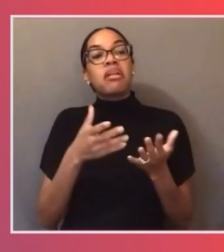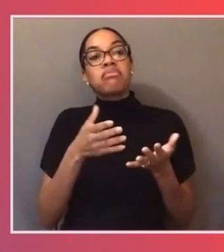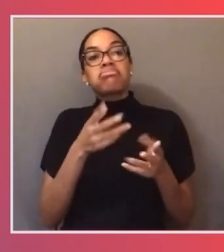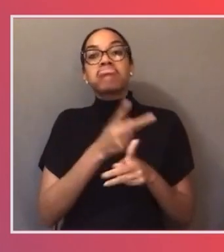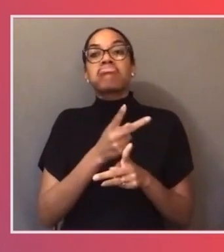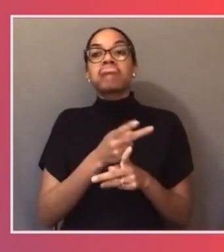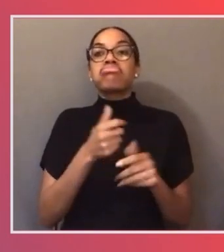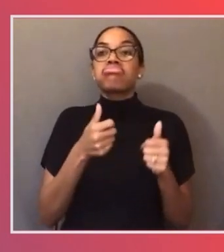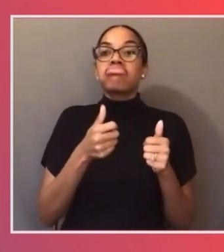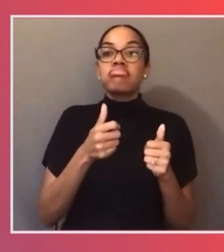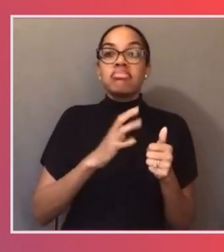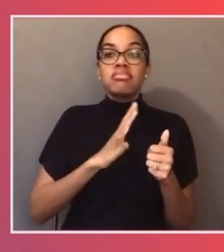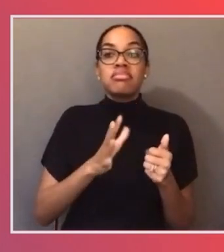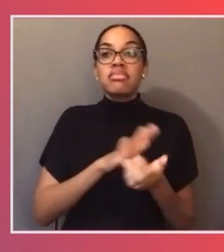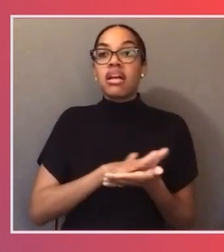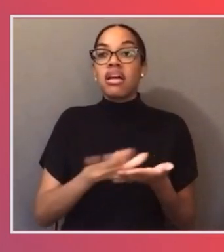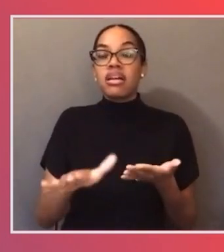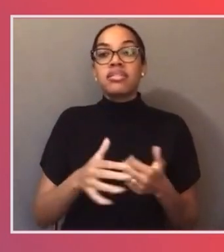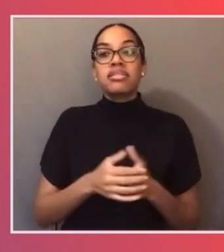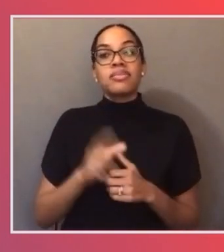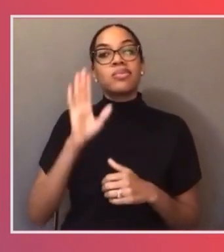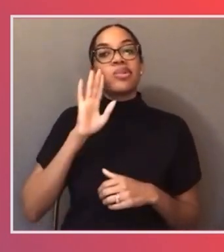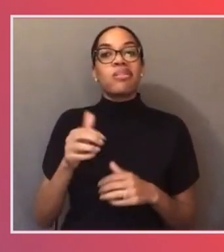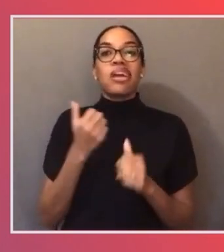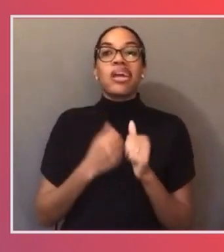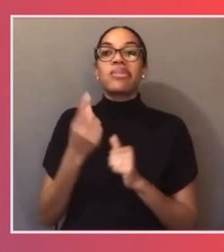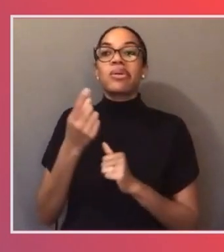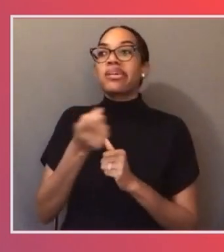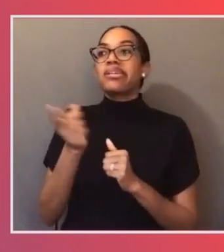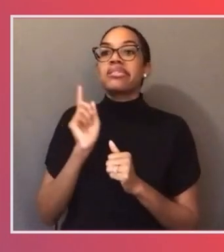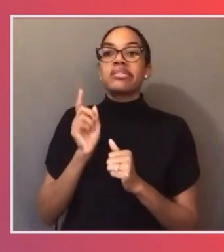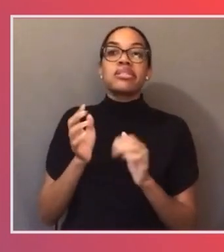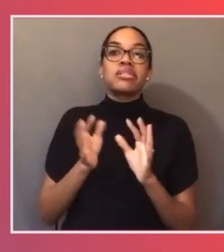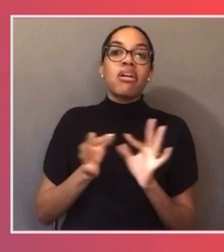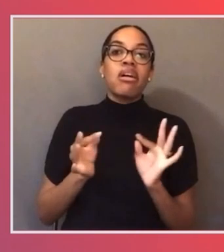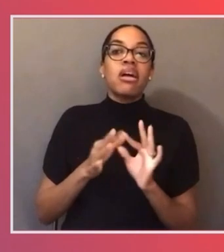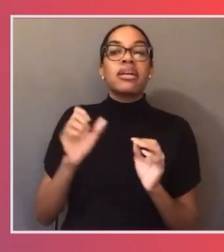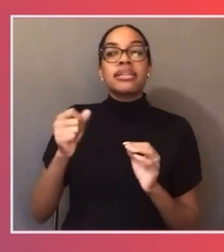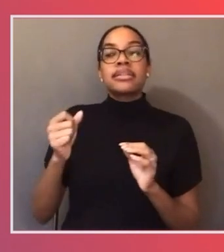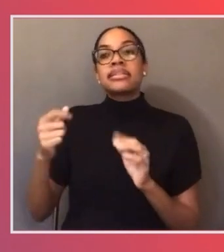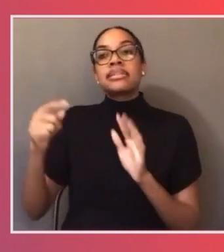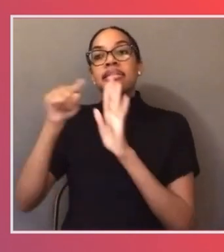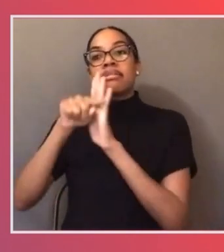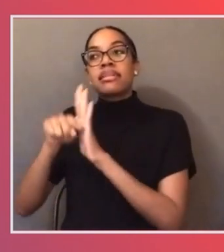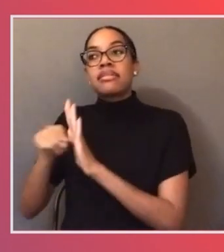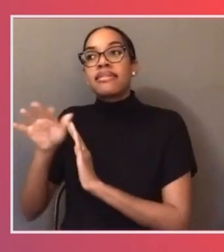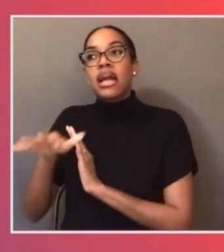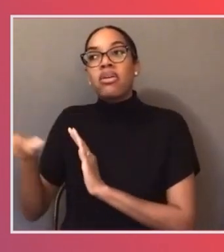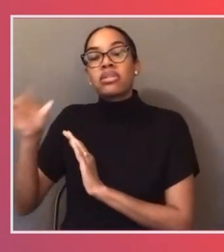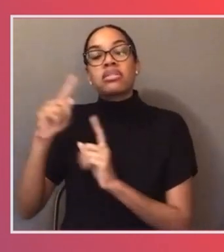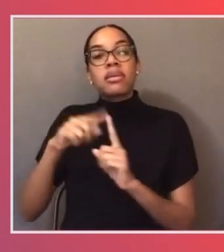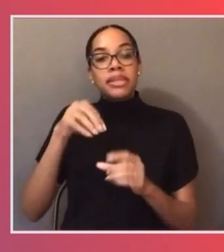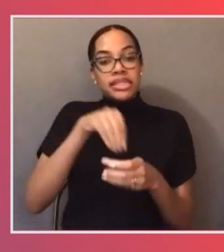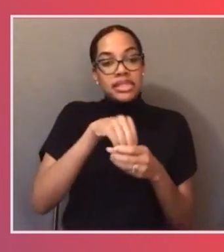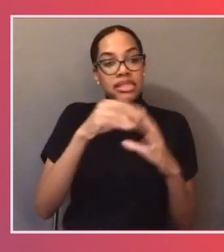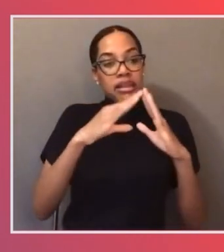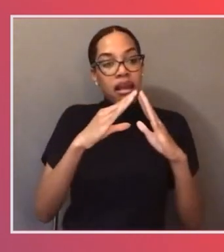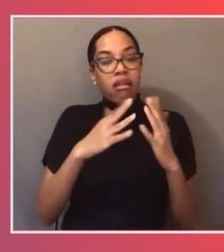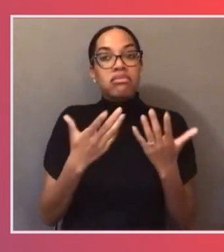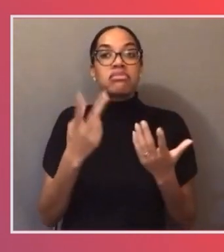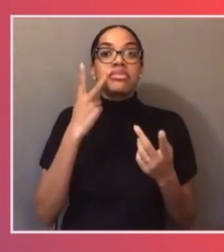think that we've been able to spend time with our loved ones, and that's been something I will always treasure.